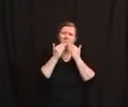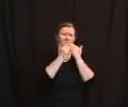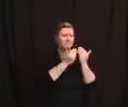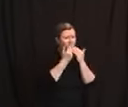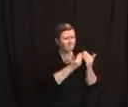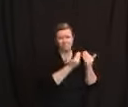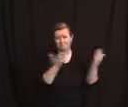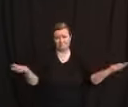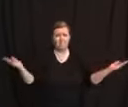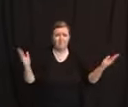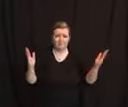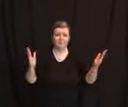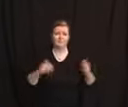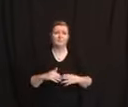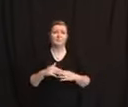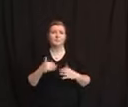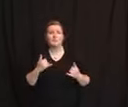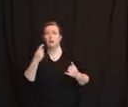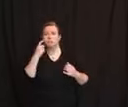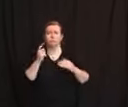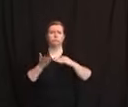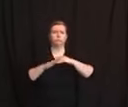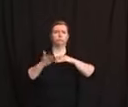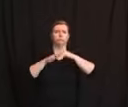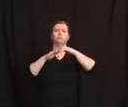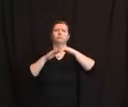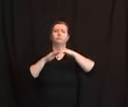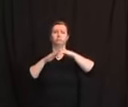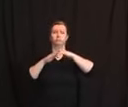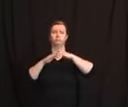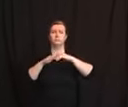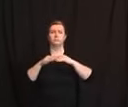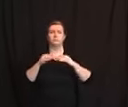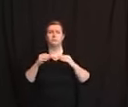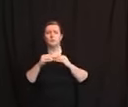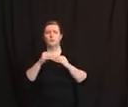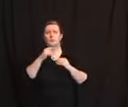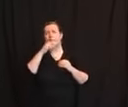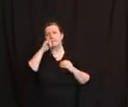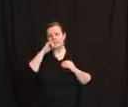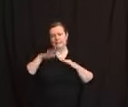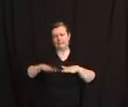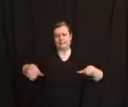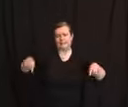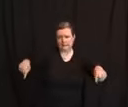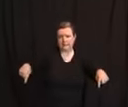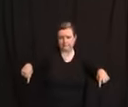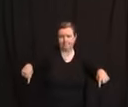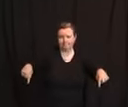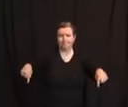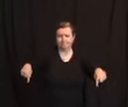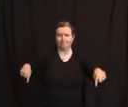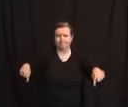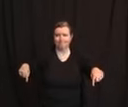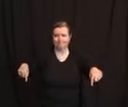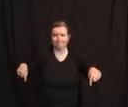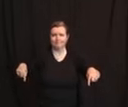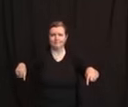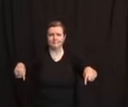getting increasing reports of pediatric multi-system inflammatory syndrome from our healthcare